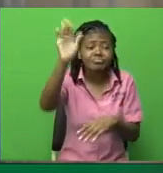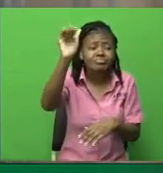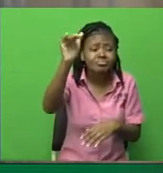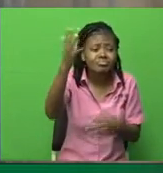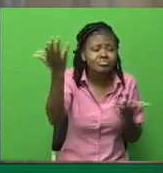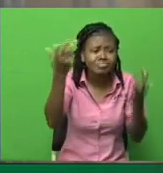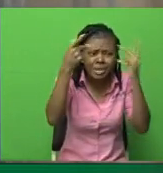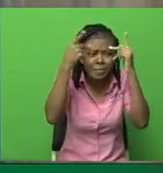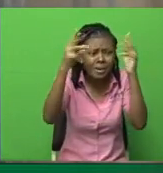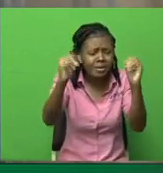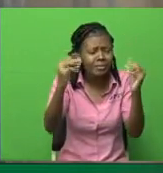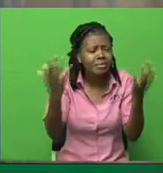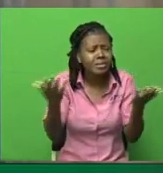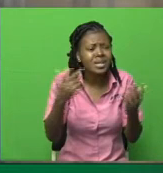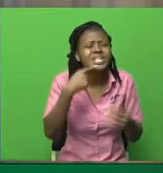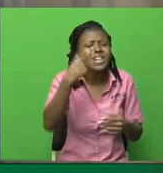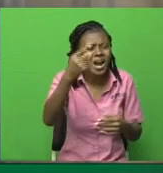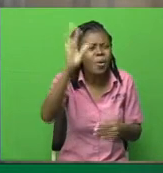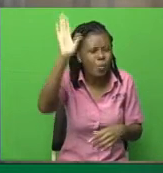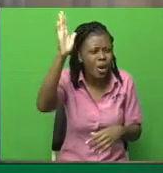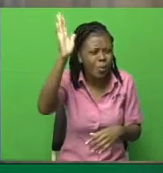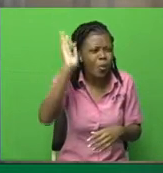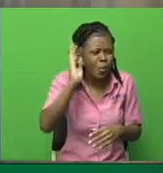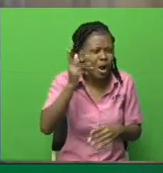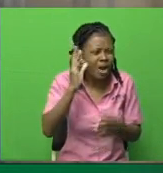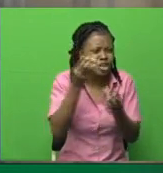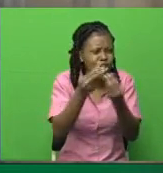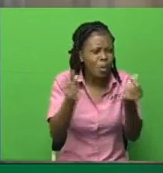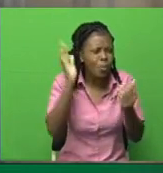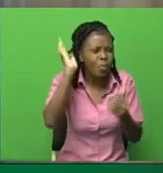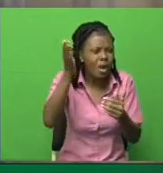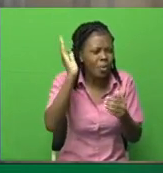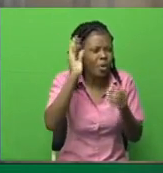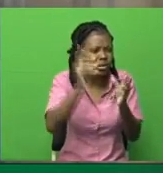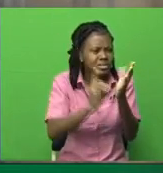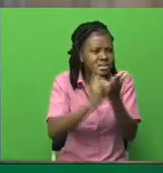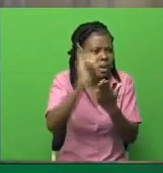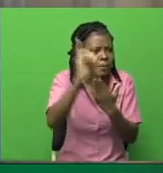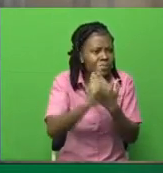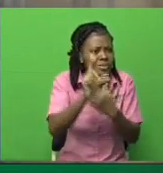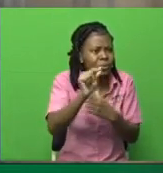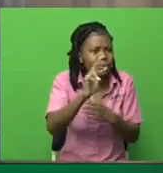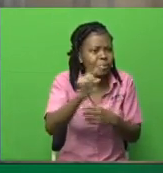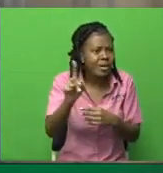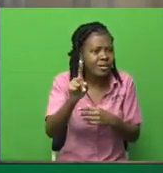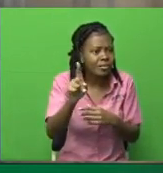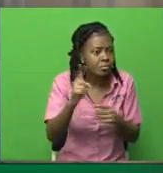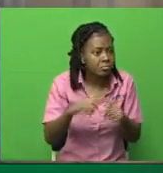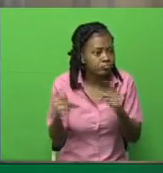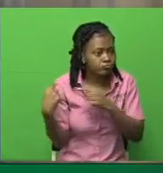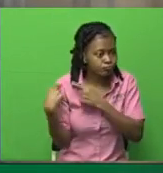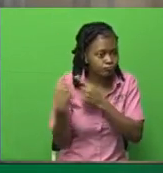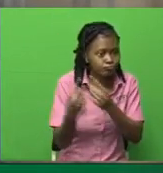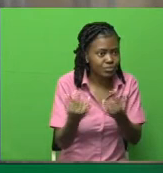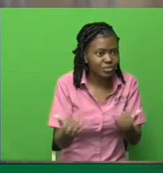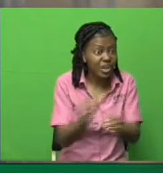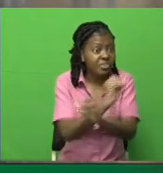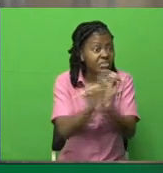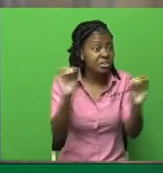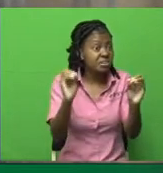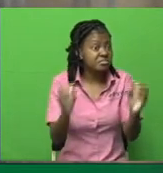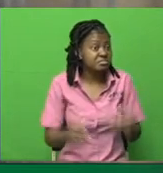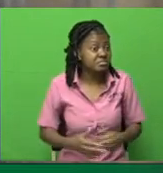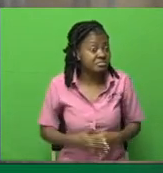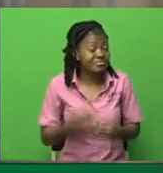being worked out by December 21 it was supposed to be done but they have failed so to do again a betrayal